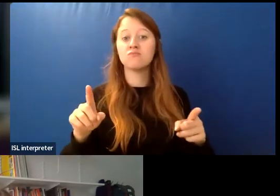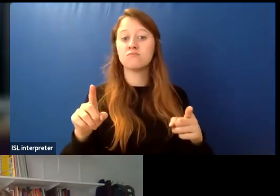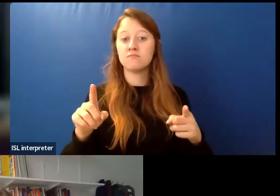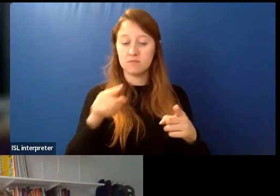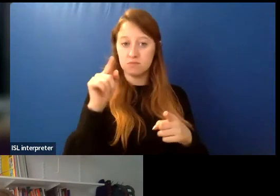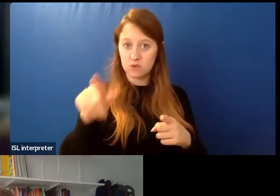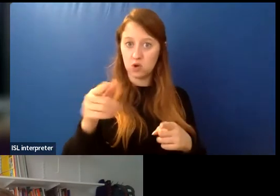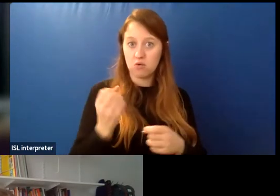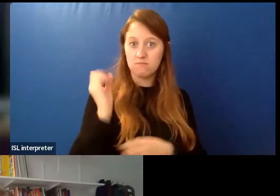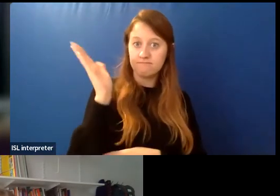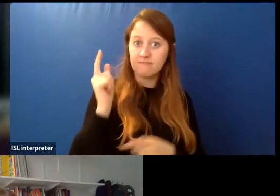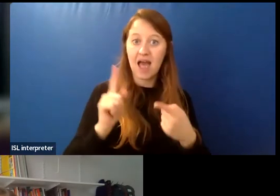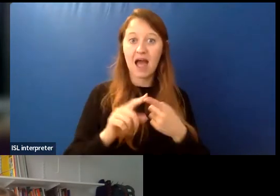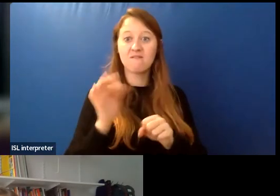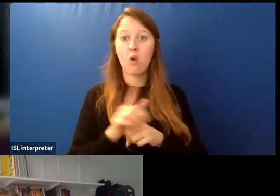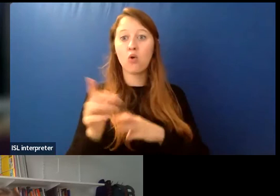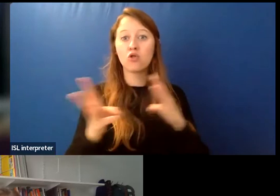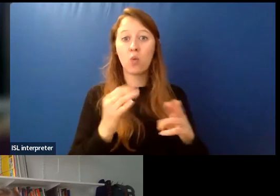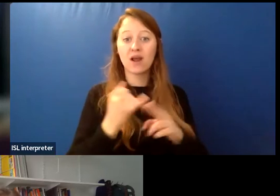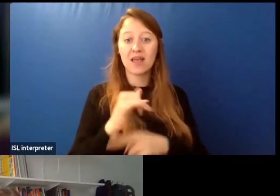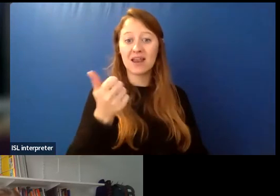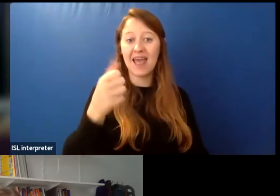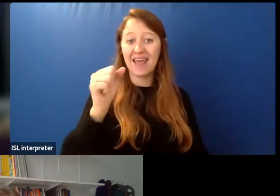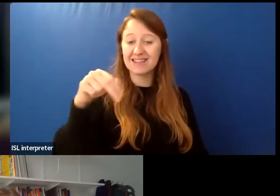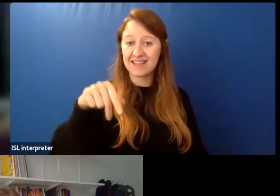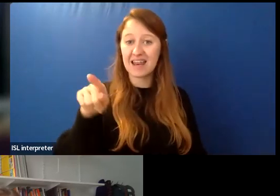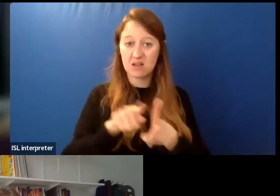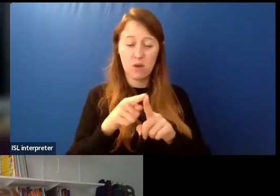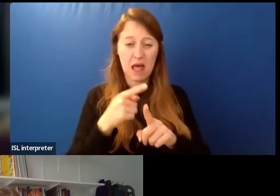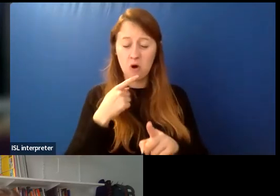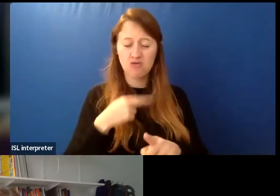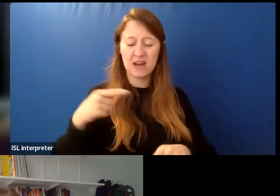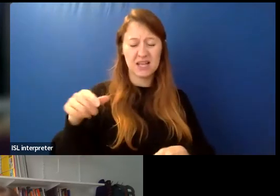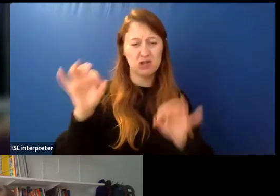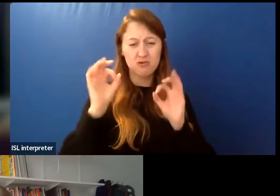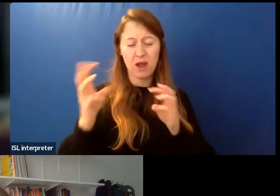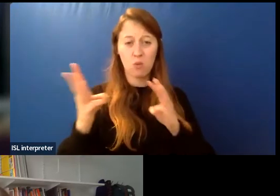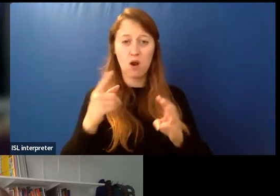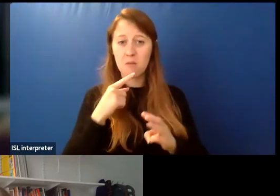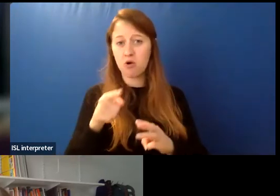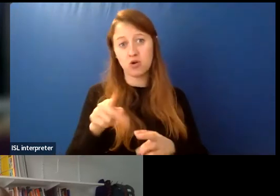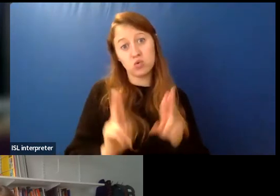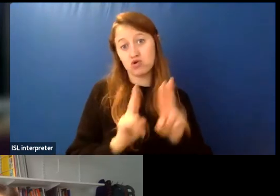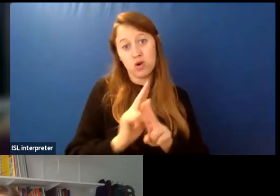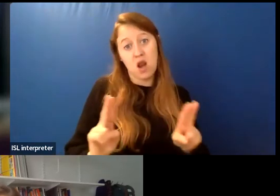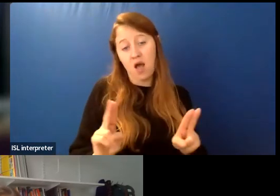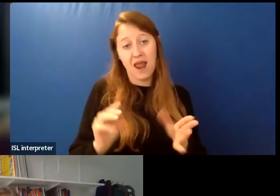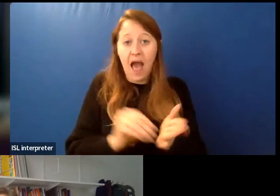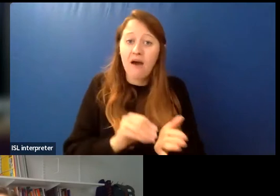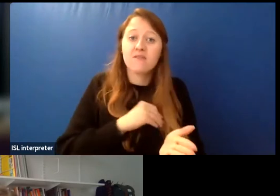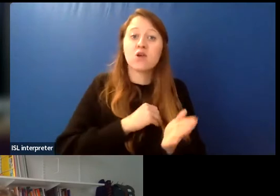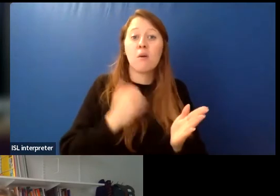ASN. It really is tremendous, and you shouldn't have to be doing that work. I think we can all agree this is not what we voted for